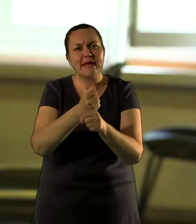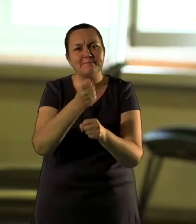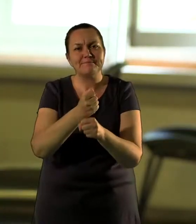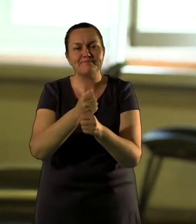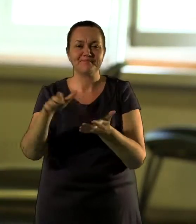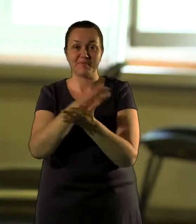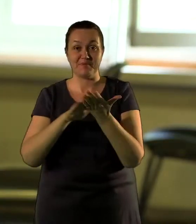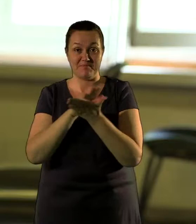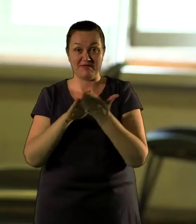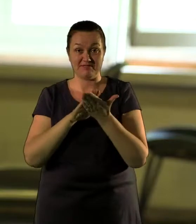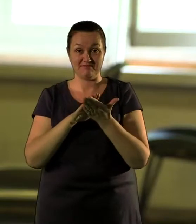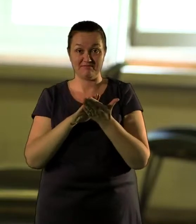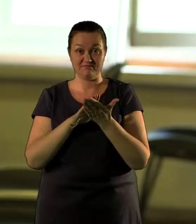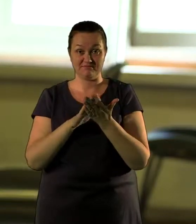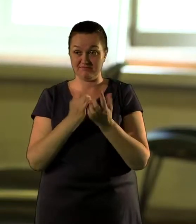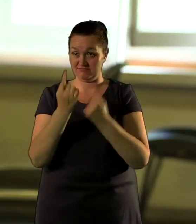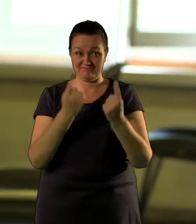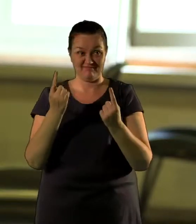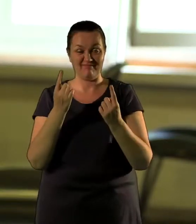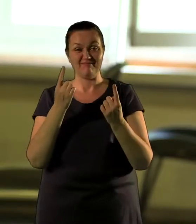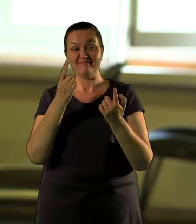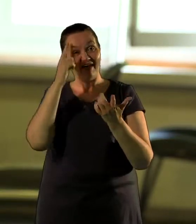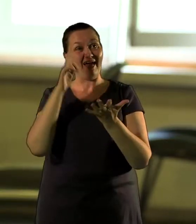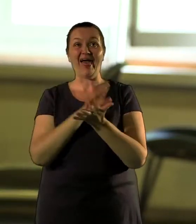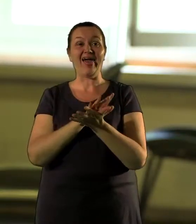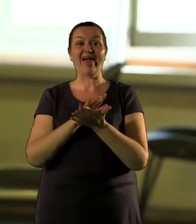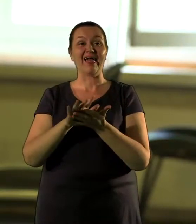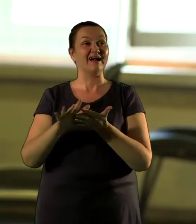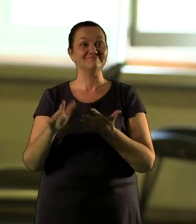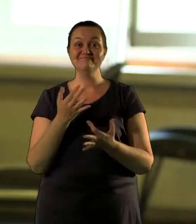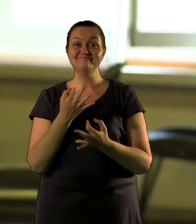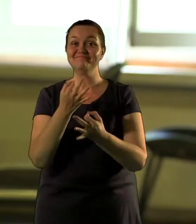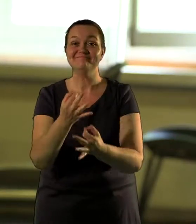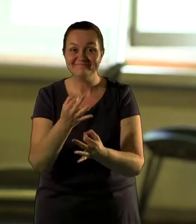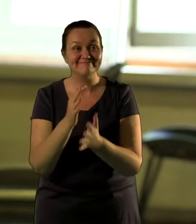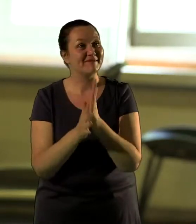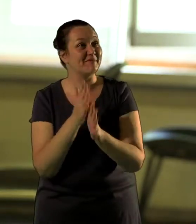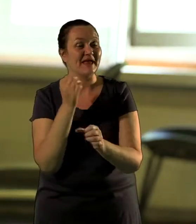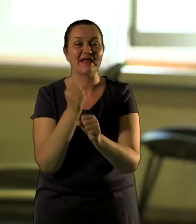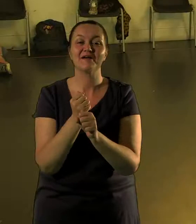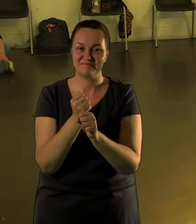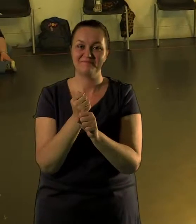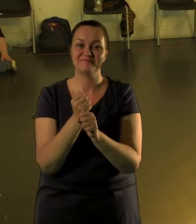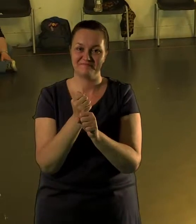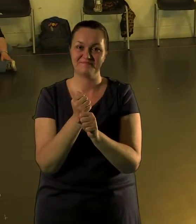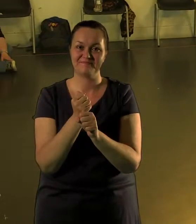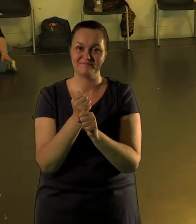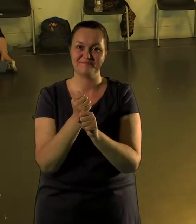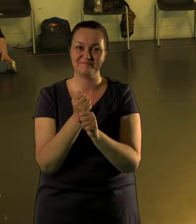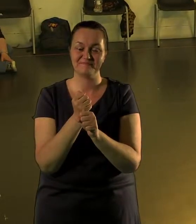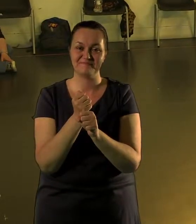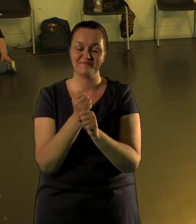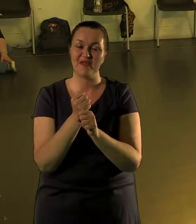about the actual task and do it without noticing it and finding it amusing and nice to do. If you have